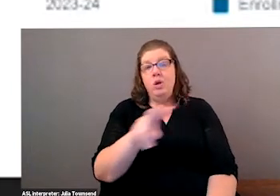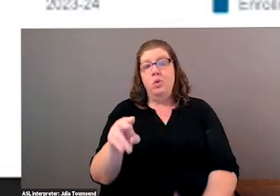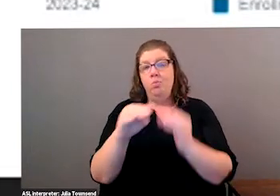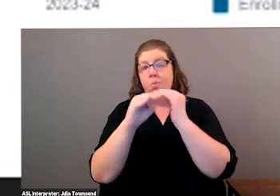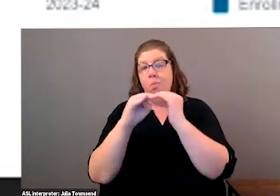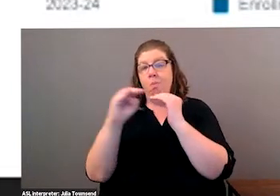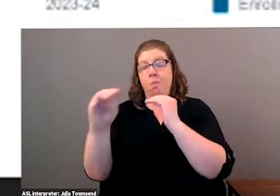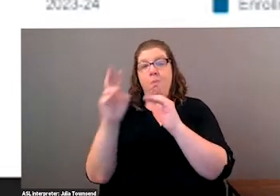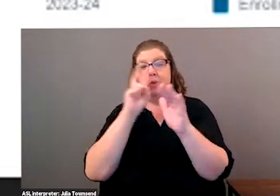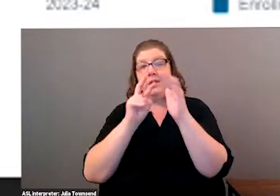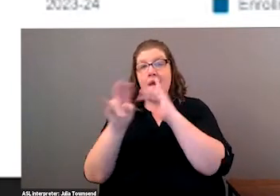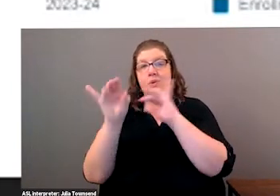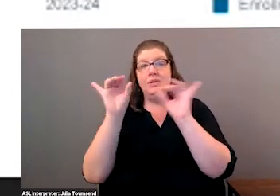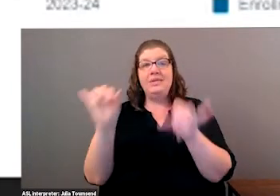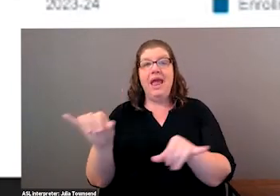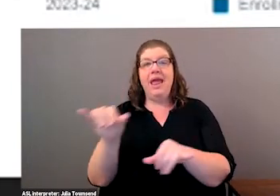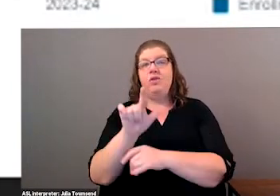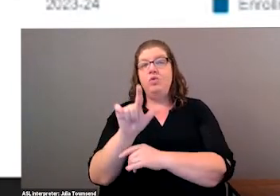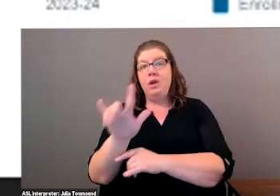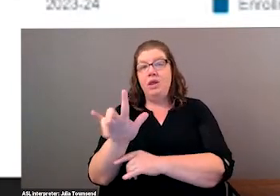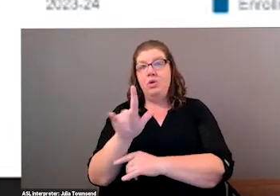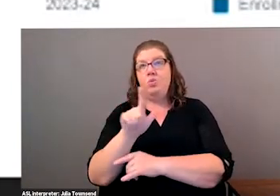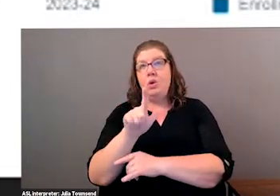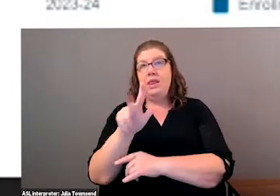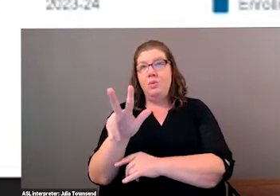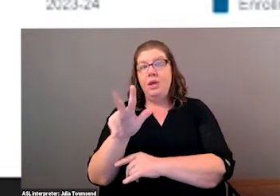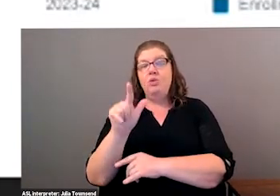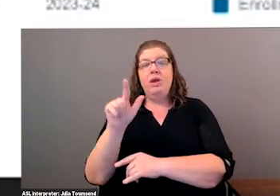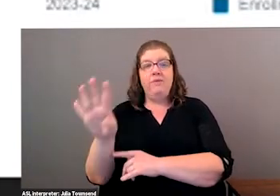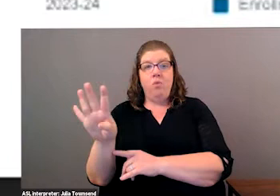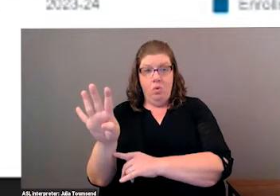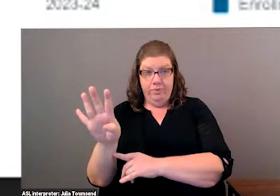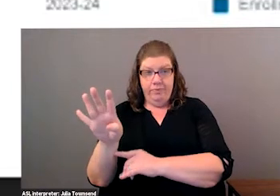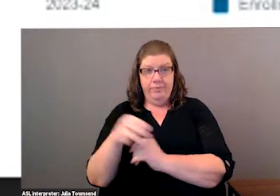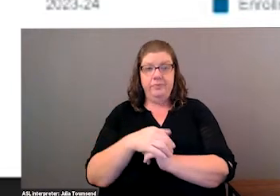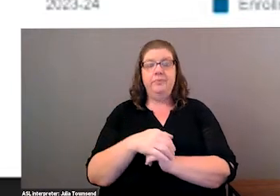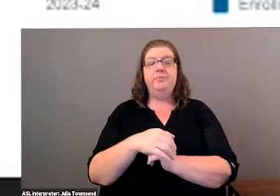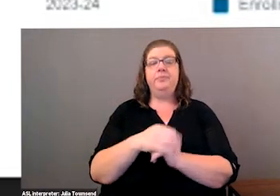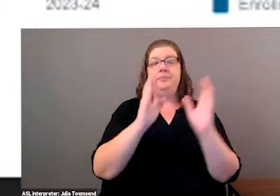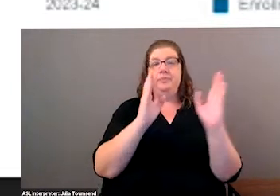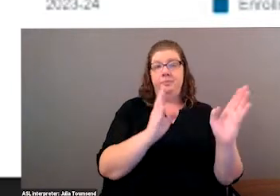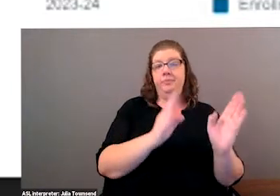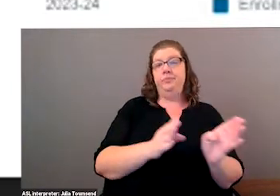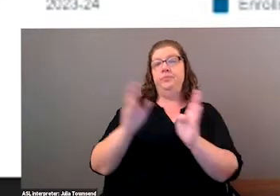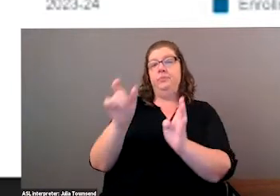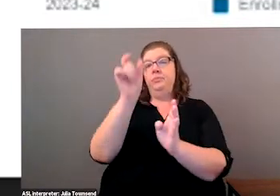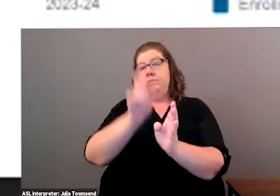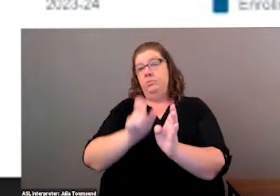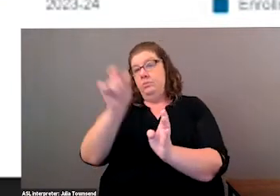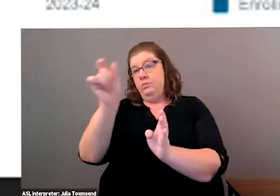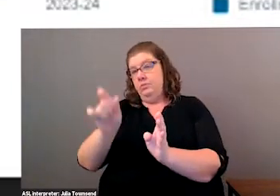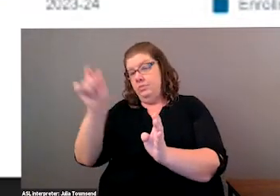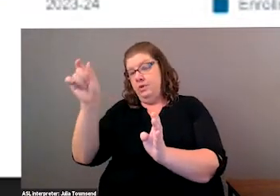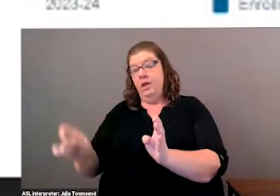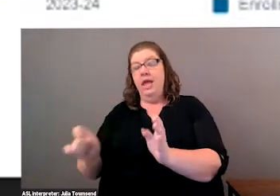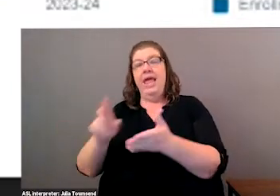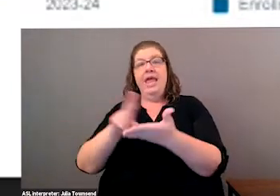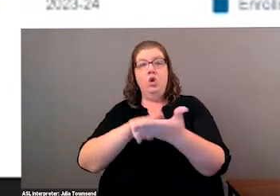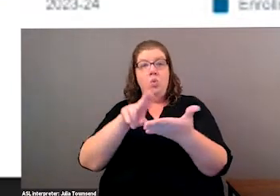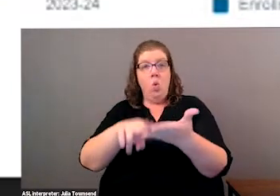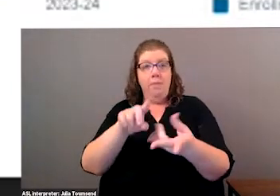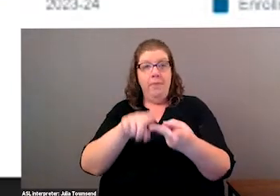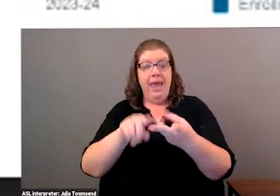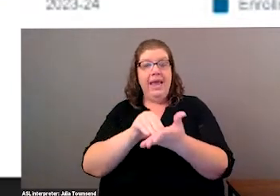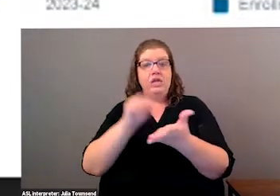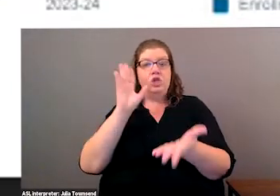that way for 23-24. On the right side is enrollment and student